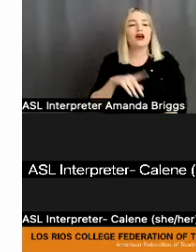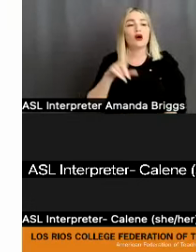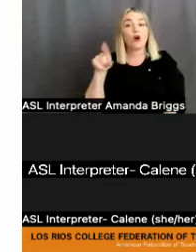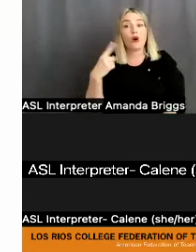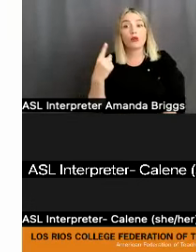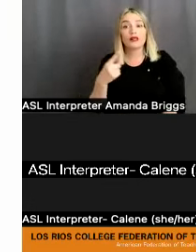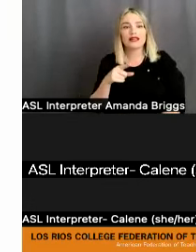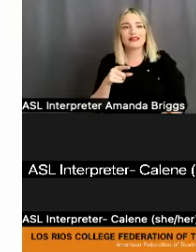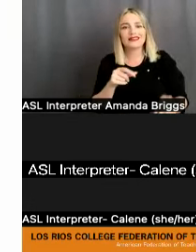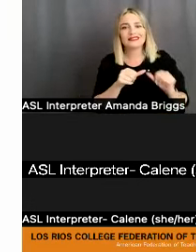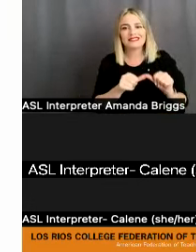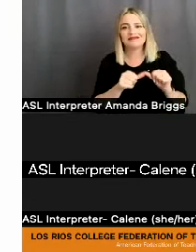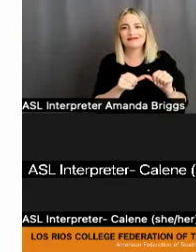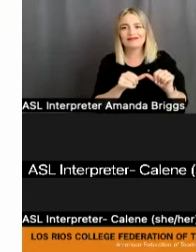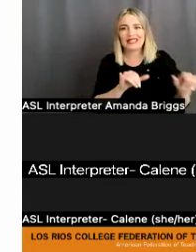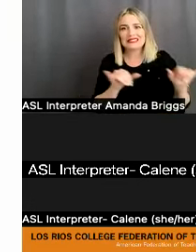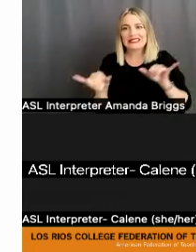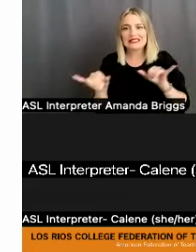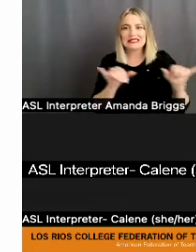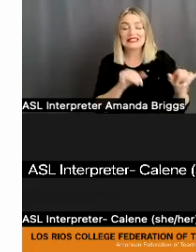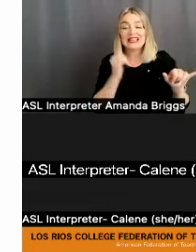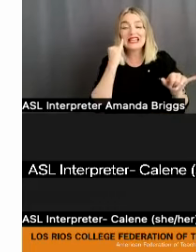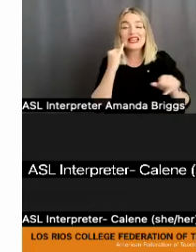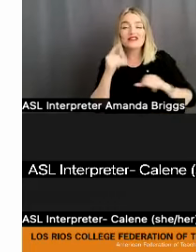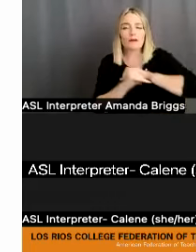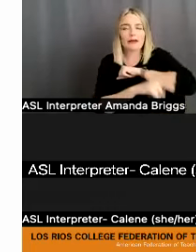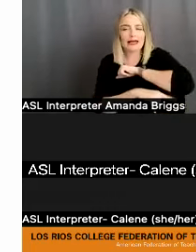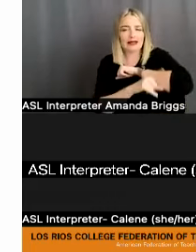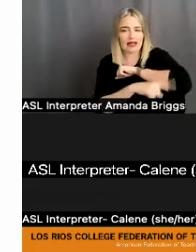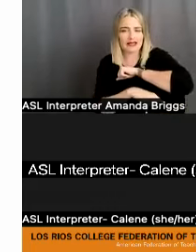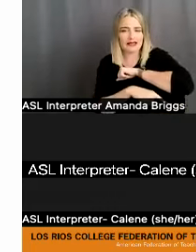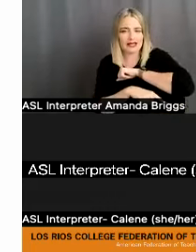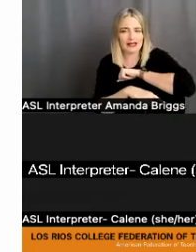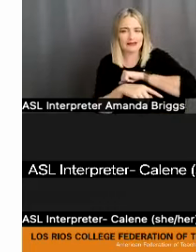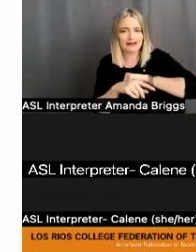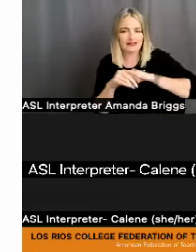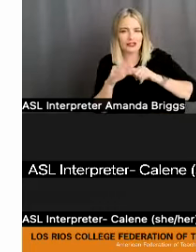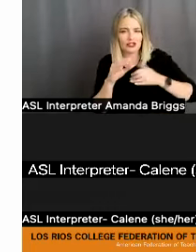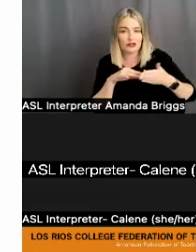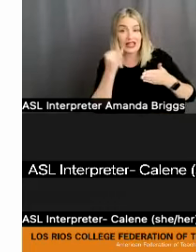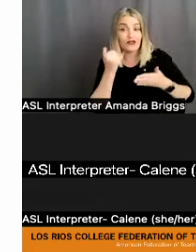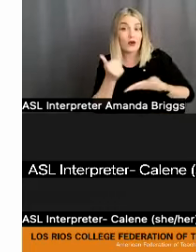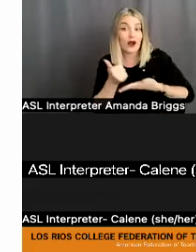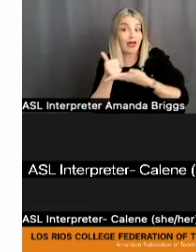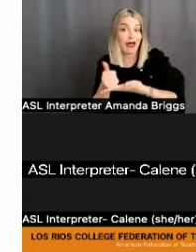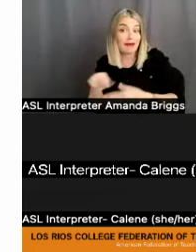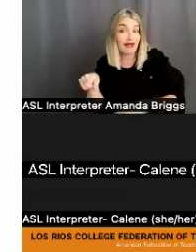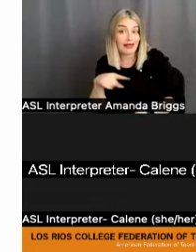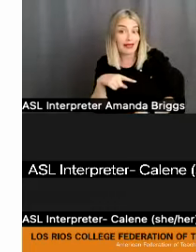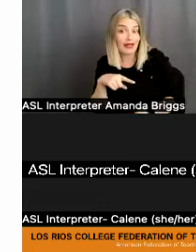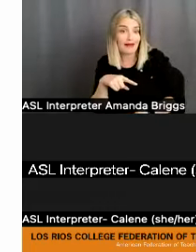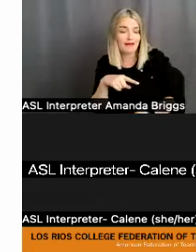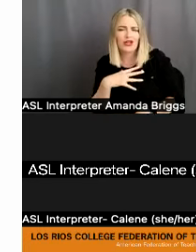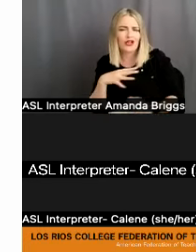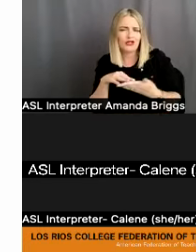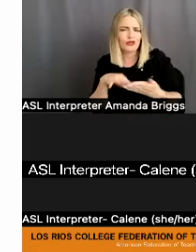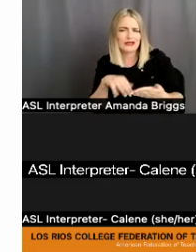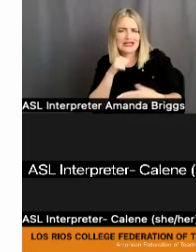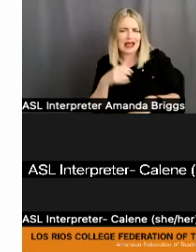consistent if you're penalizing students. If you're helping them out, then they don't really, the students aren't going to complain if